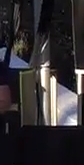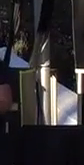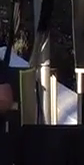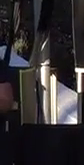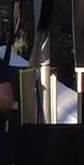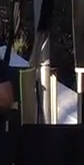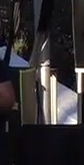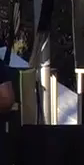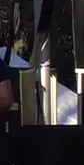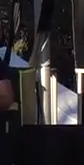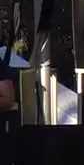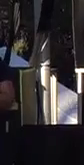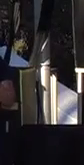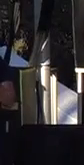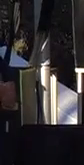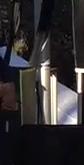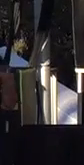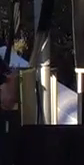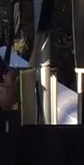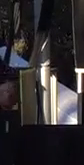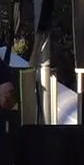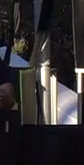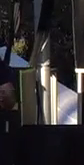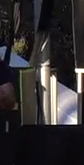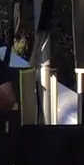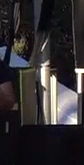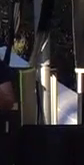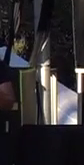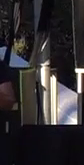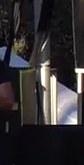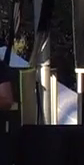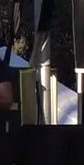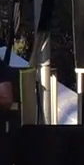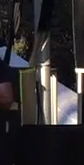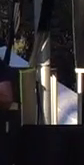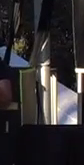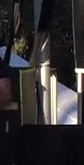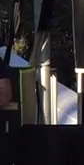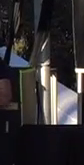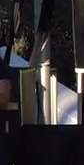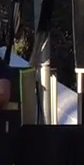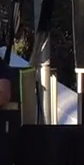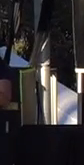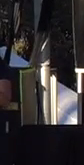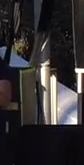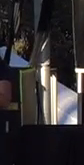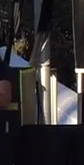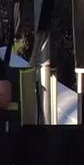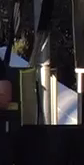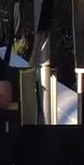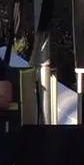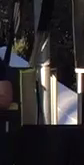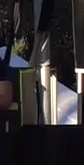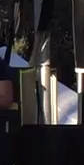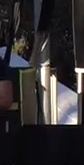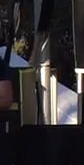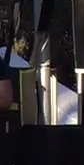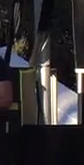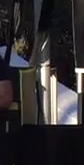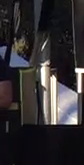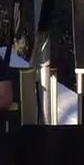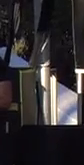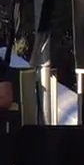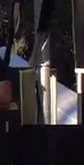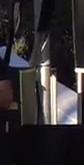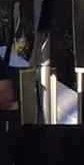family, the events were especially wrenching. We learned soon after the attacks that among the dead in Orlando was one of our own,